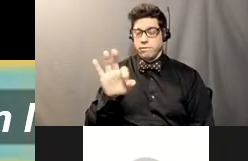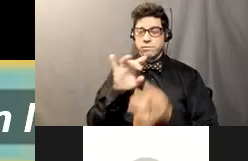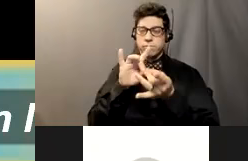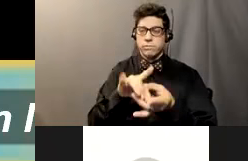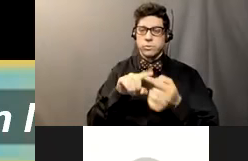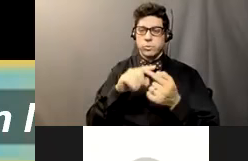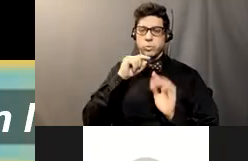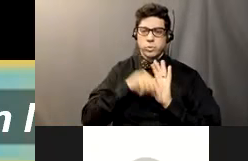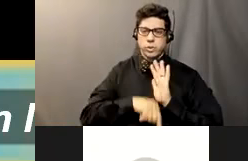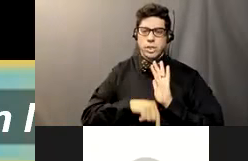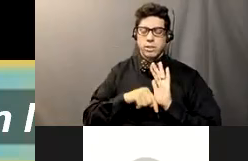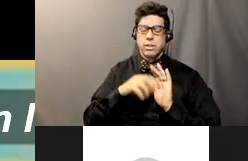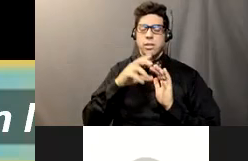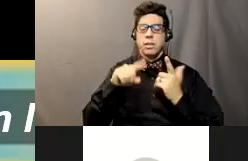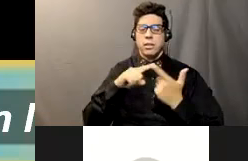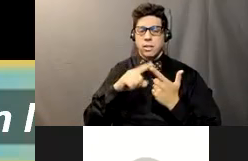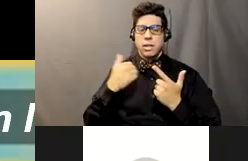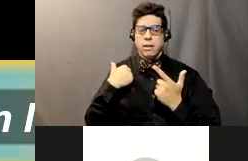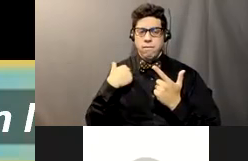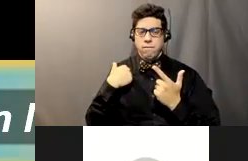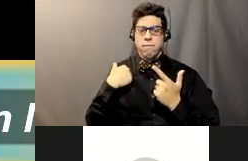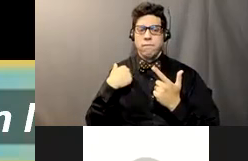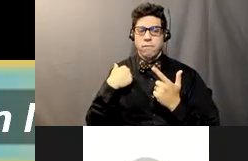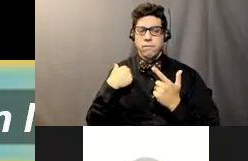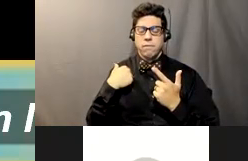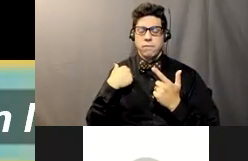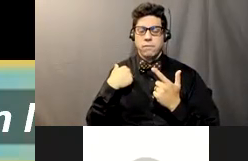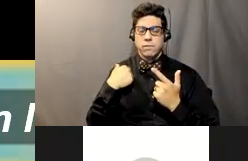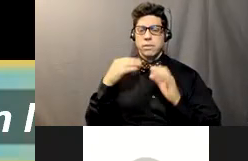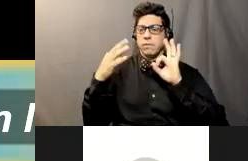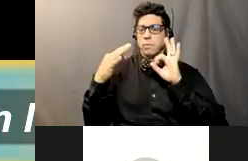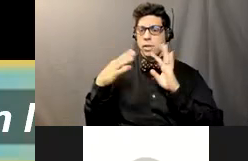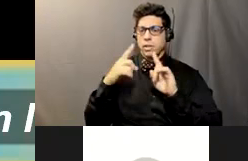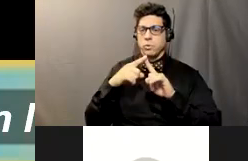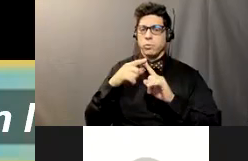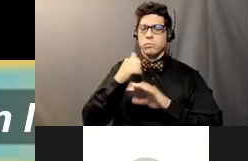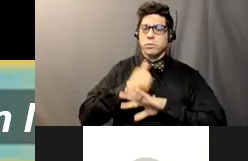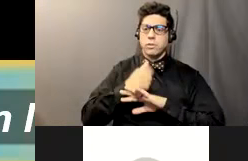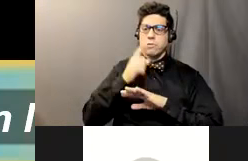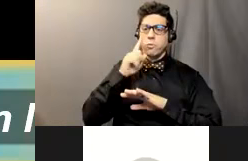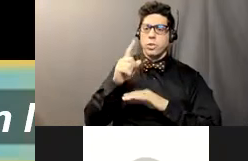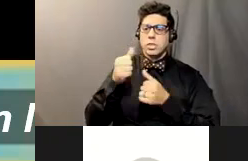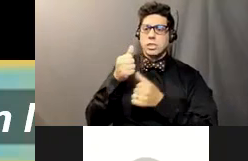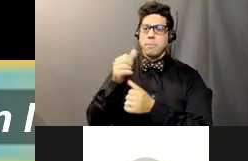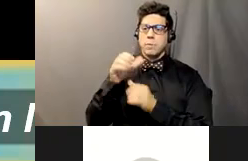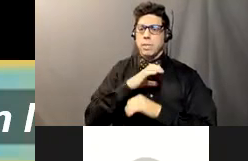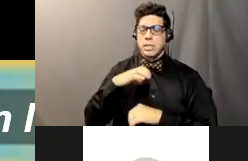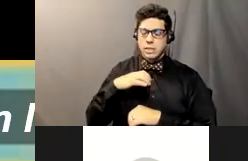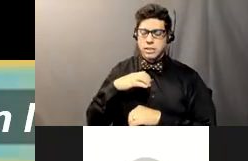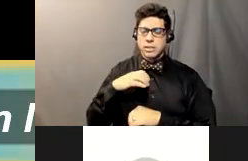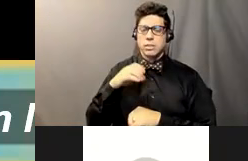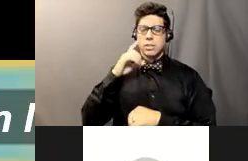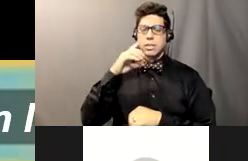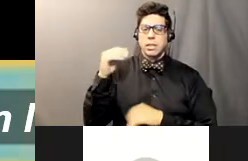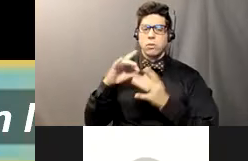the development of a survey to receive feedbacks from our subcommittees to create the infographic on the coalition's success and